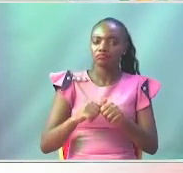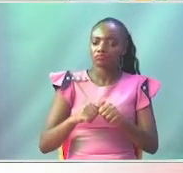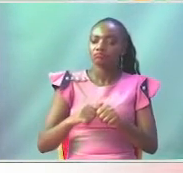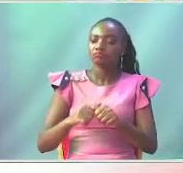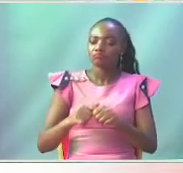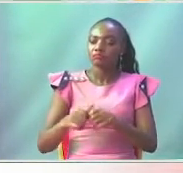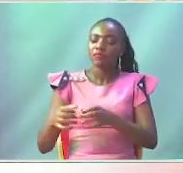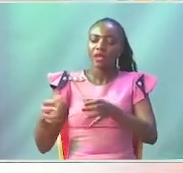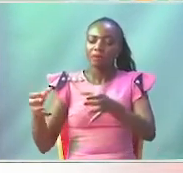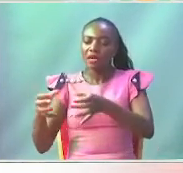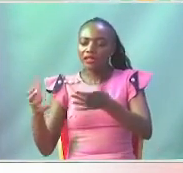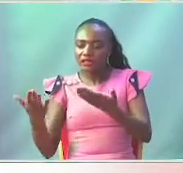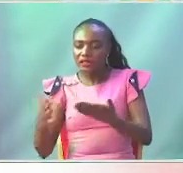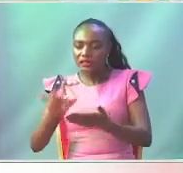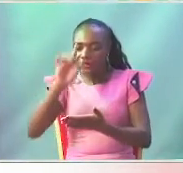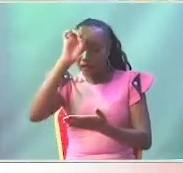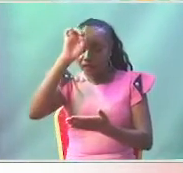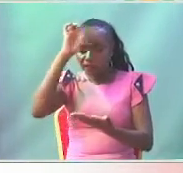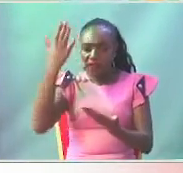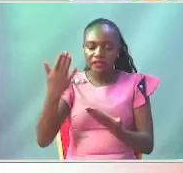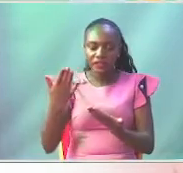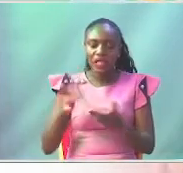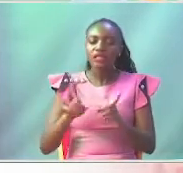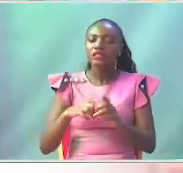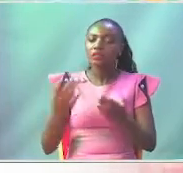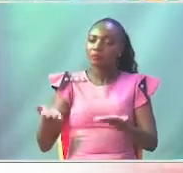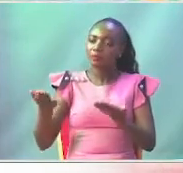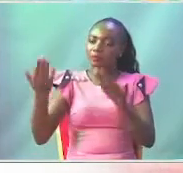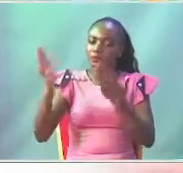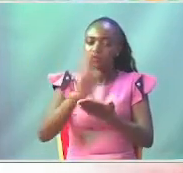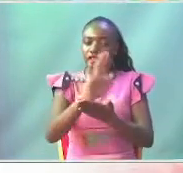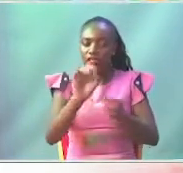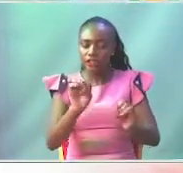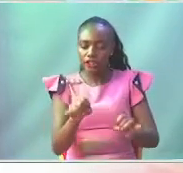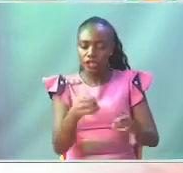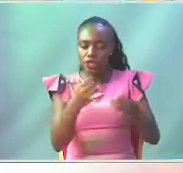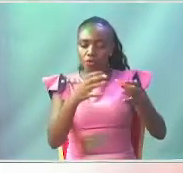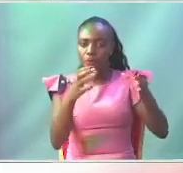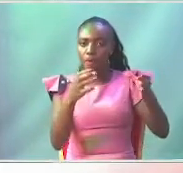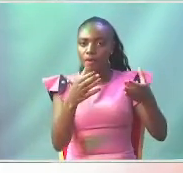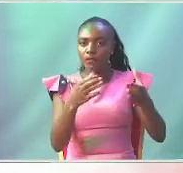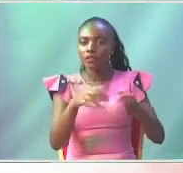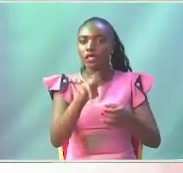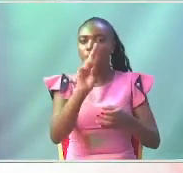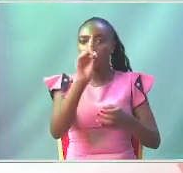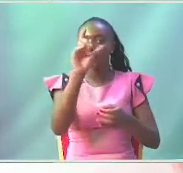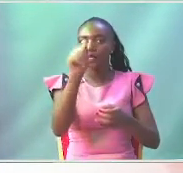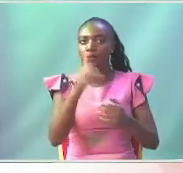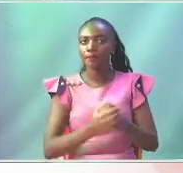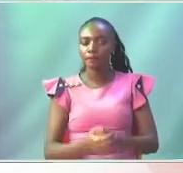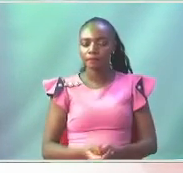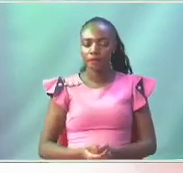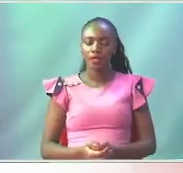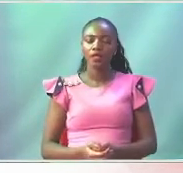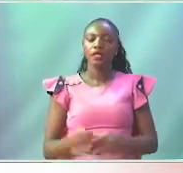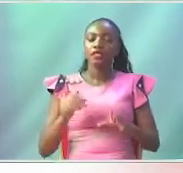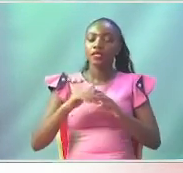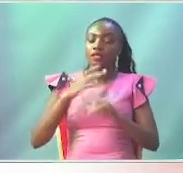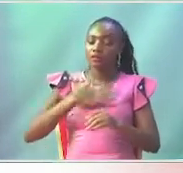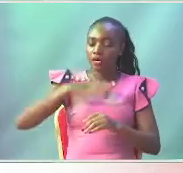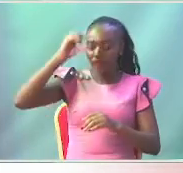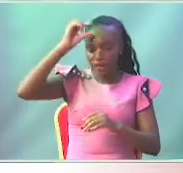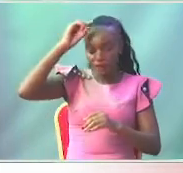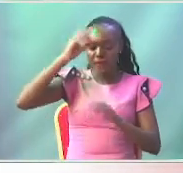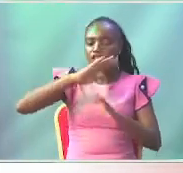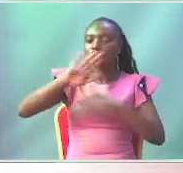as village parties, in the past as he promoted his newly acquired UDA party. In my government, all